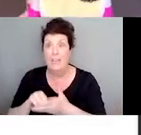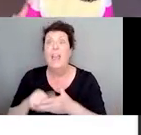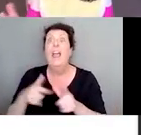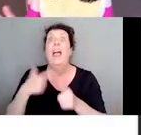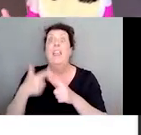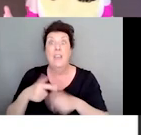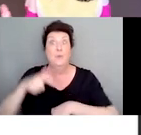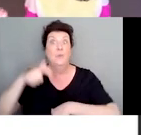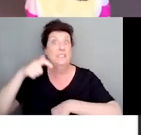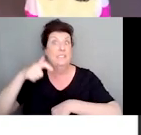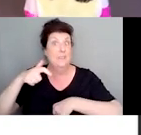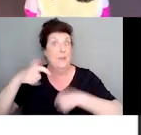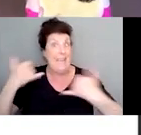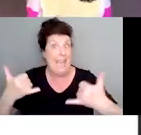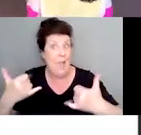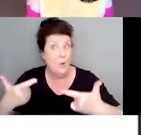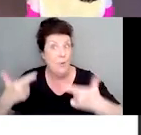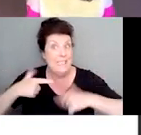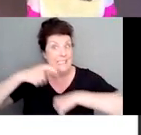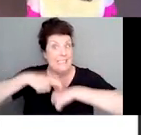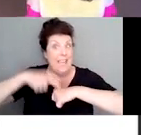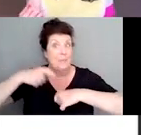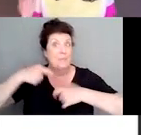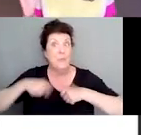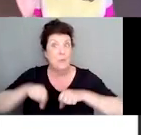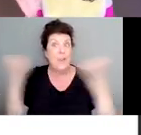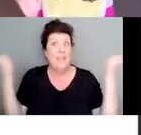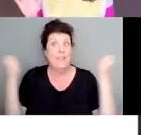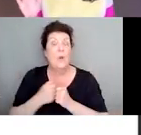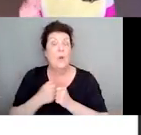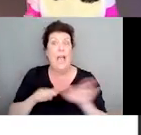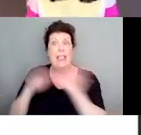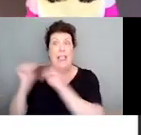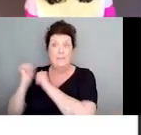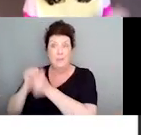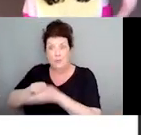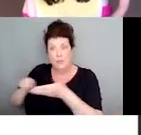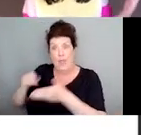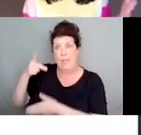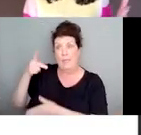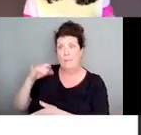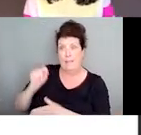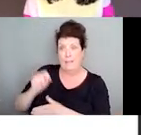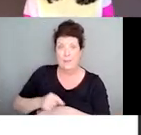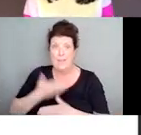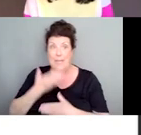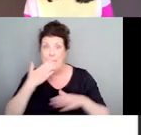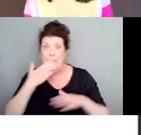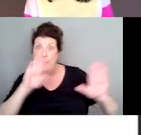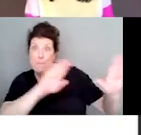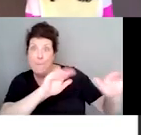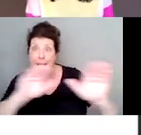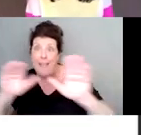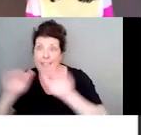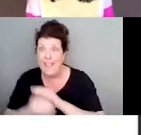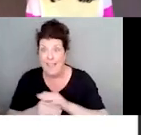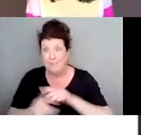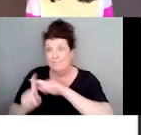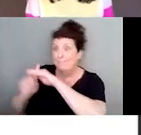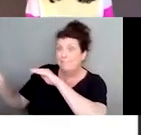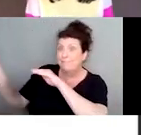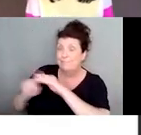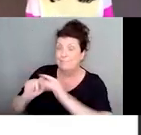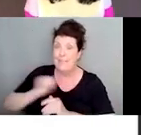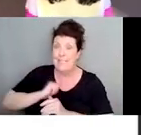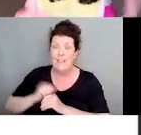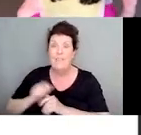the time when you break. And I went away to write the pilot and I was like, great guys. See you in a minute. Um, and then I went to an office and, and